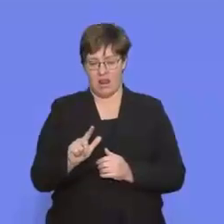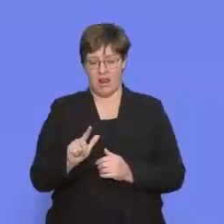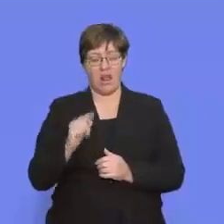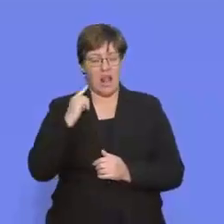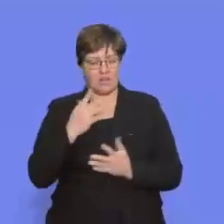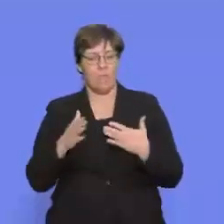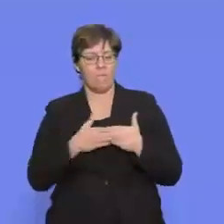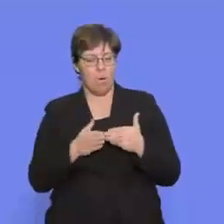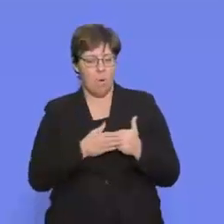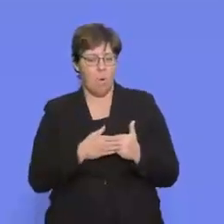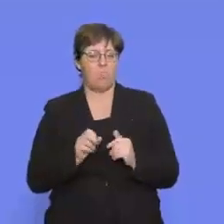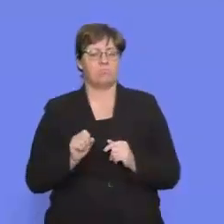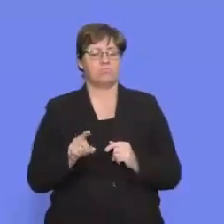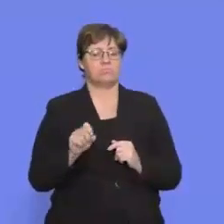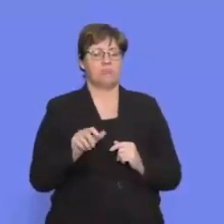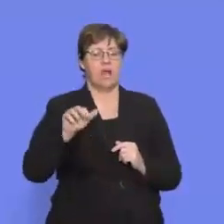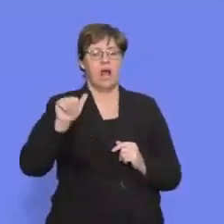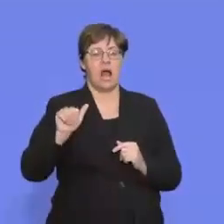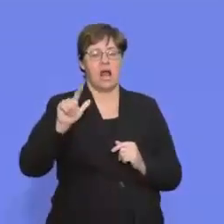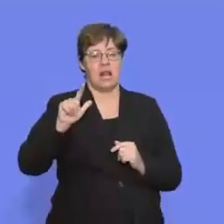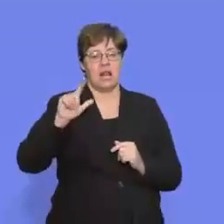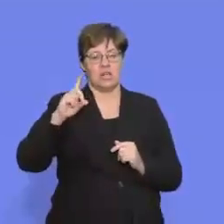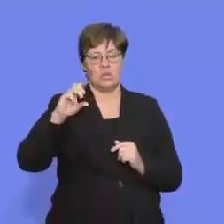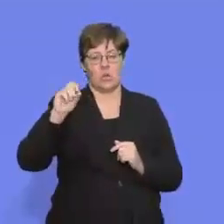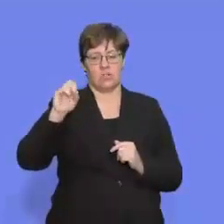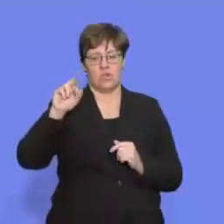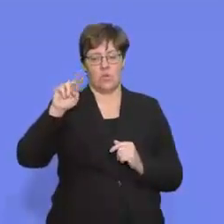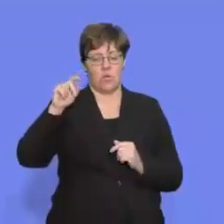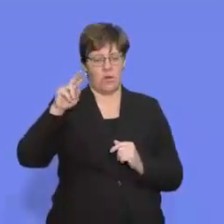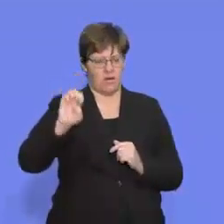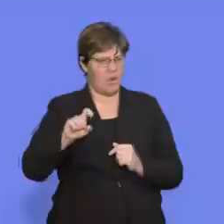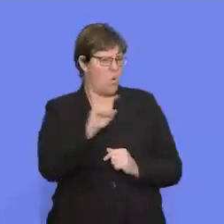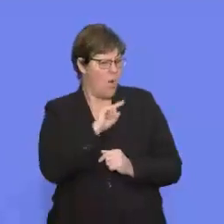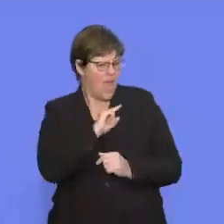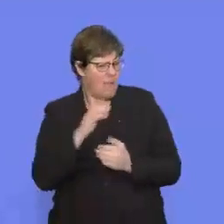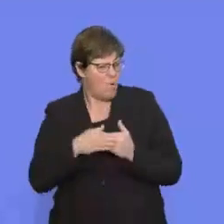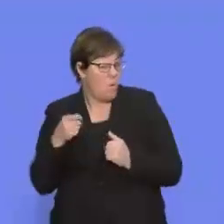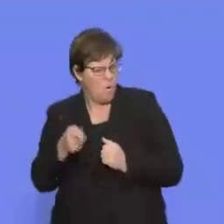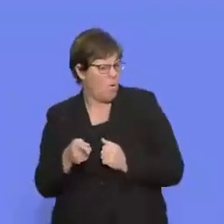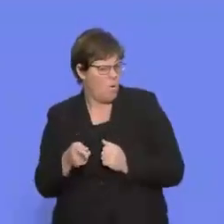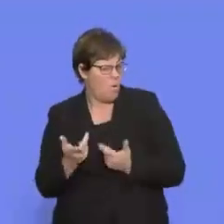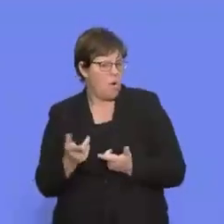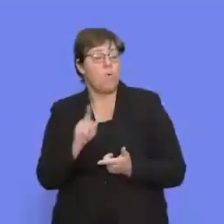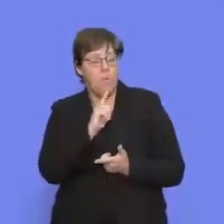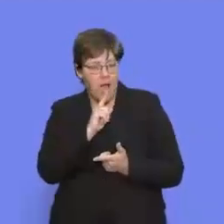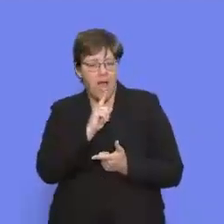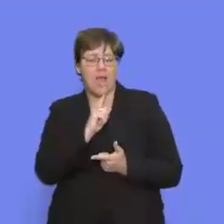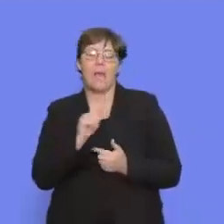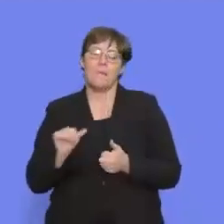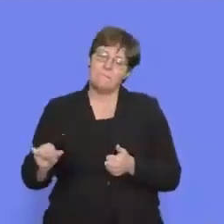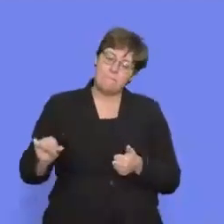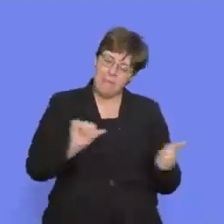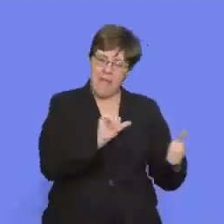aldosterone. Why more aldosterone? So that reabsorption of sodium ions